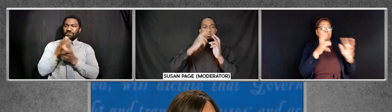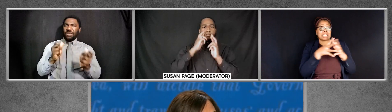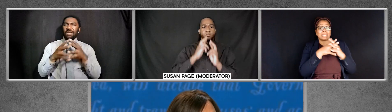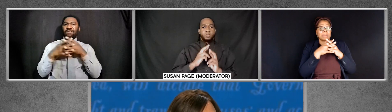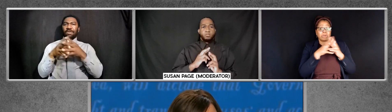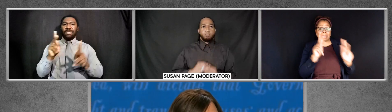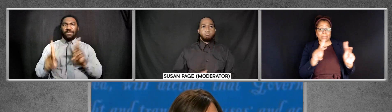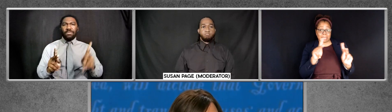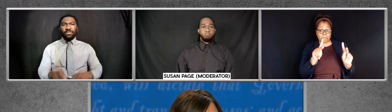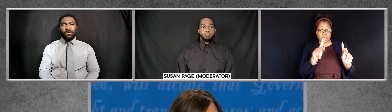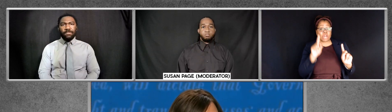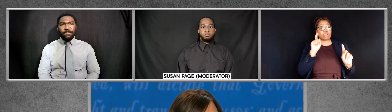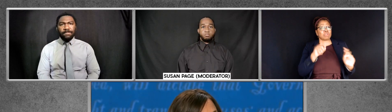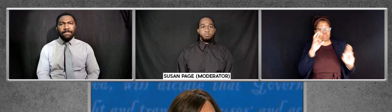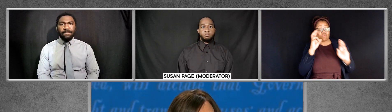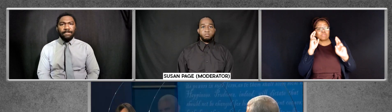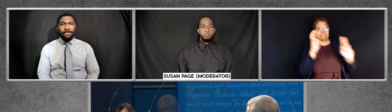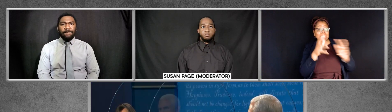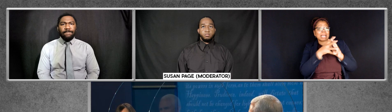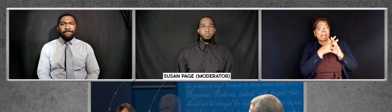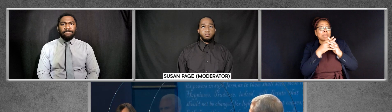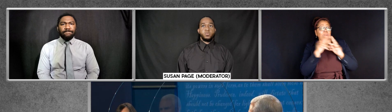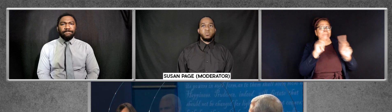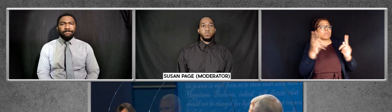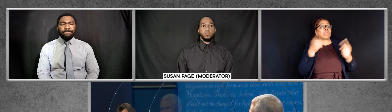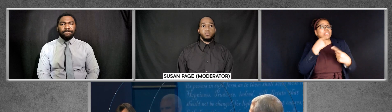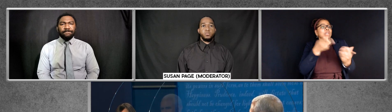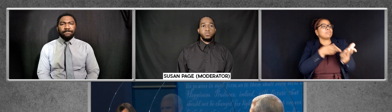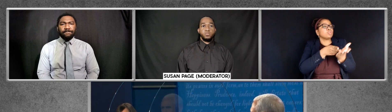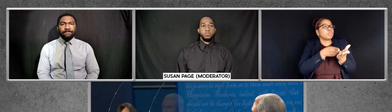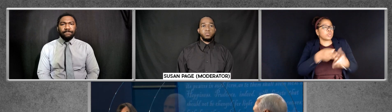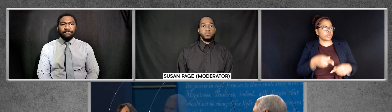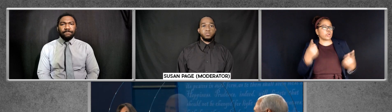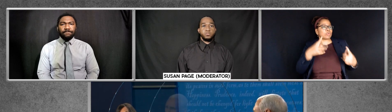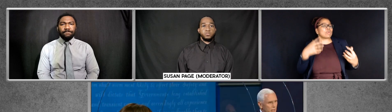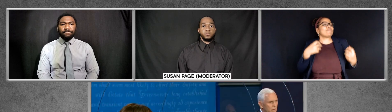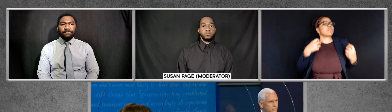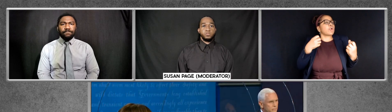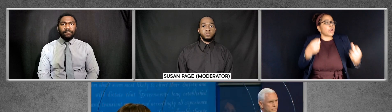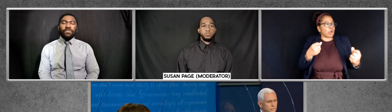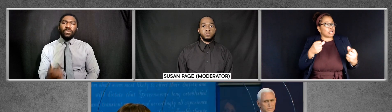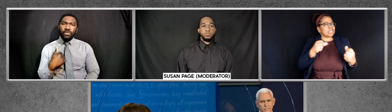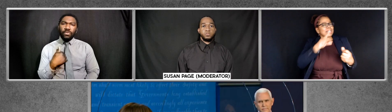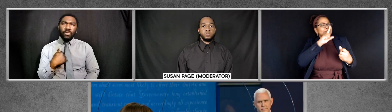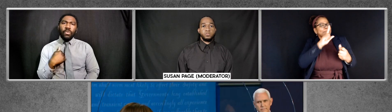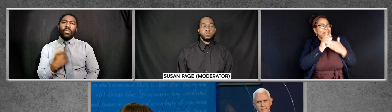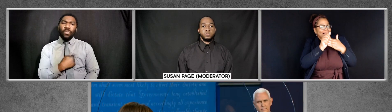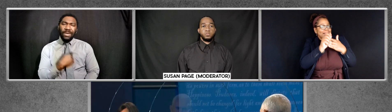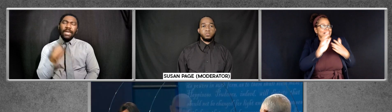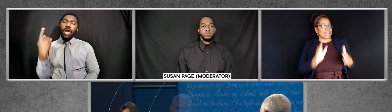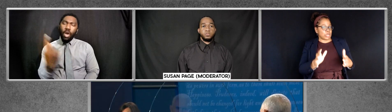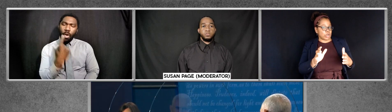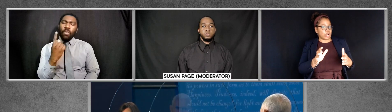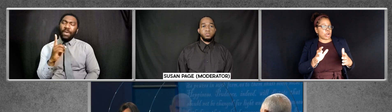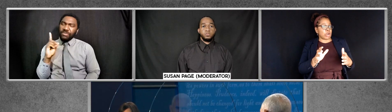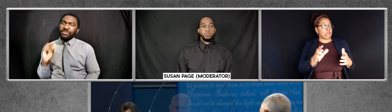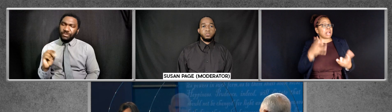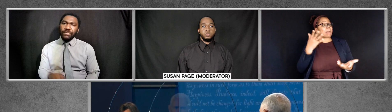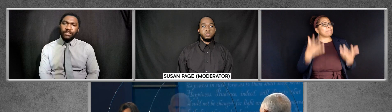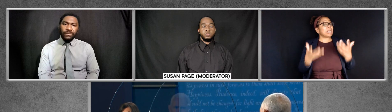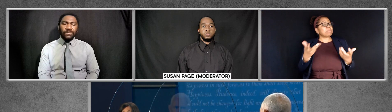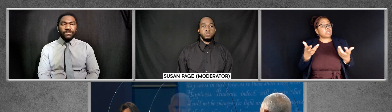people when you tell them the truth. You respect the American people when you have the courage Which we've to be a always leader, done. speaking of those things that you may not